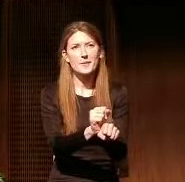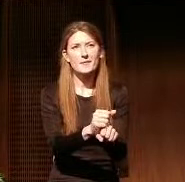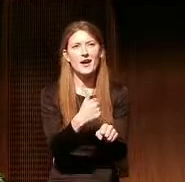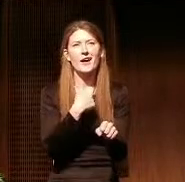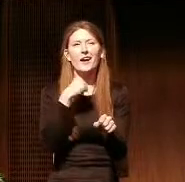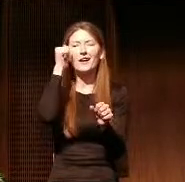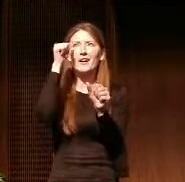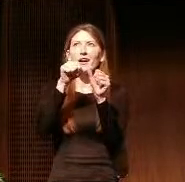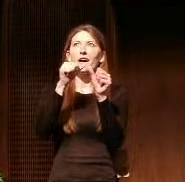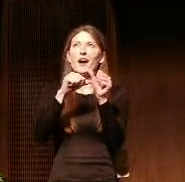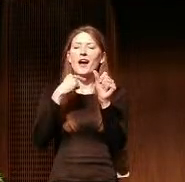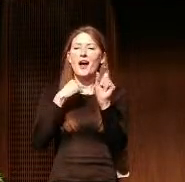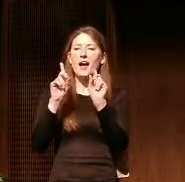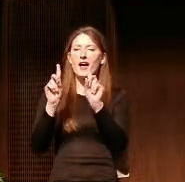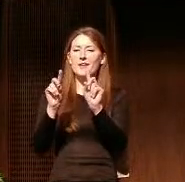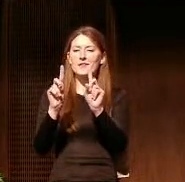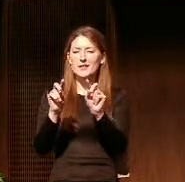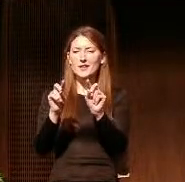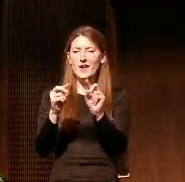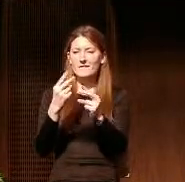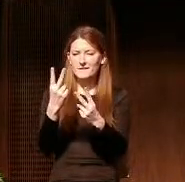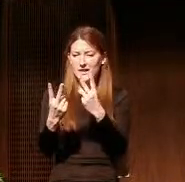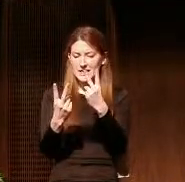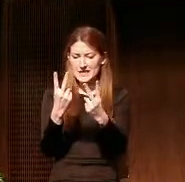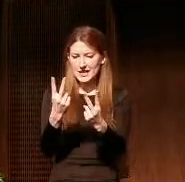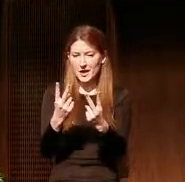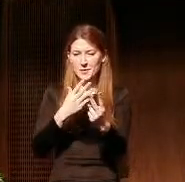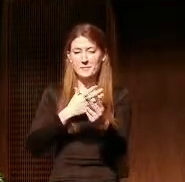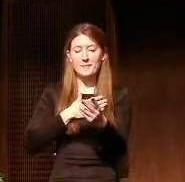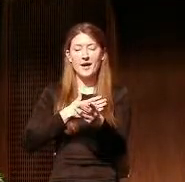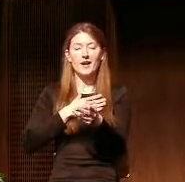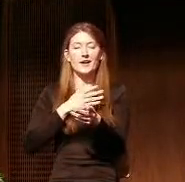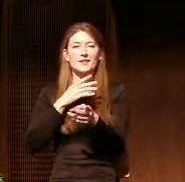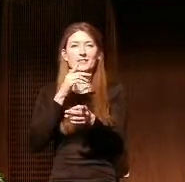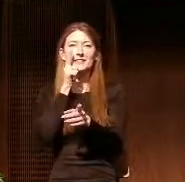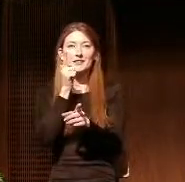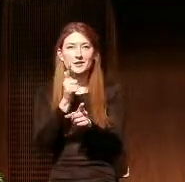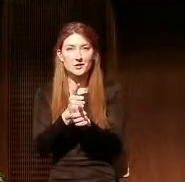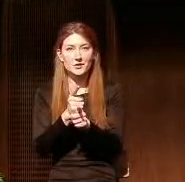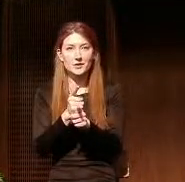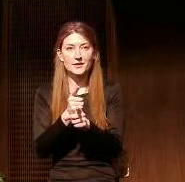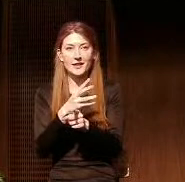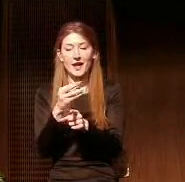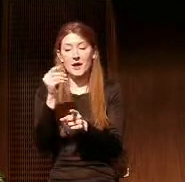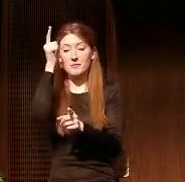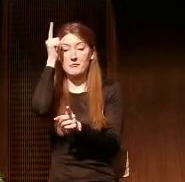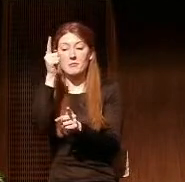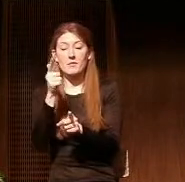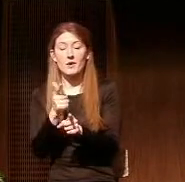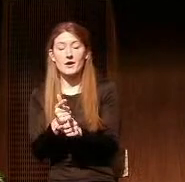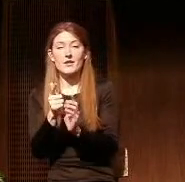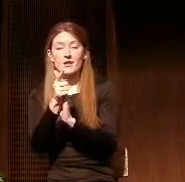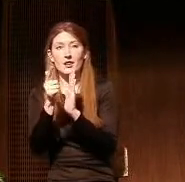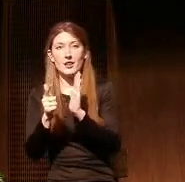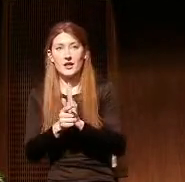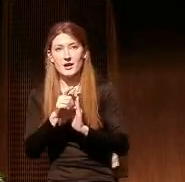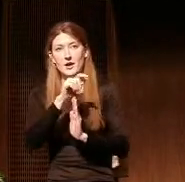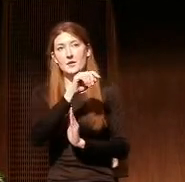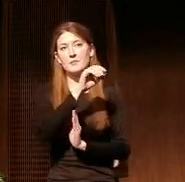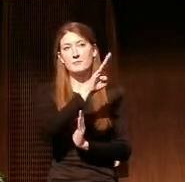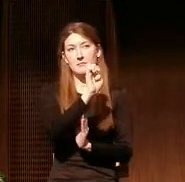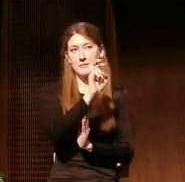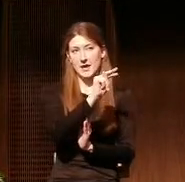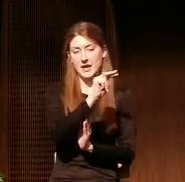congregation, visiting with my sister and brother-in-law, Ben and Jimmy Pechtel.